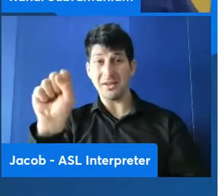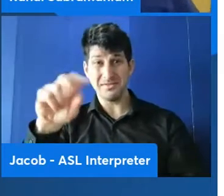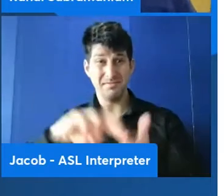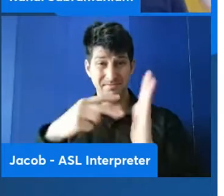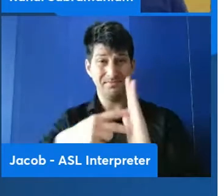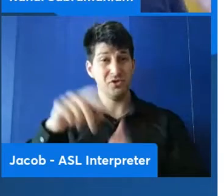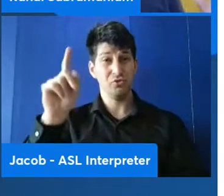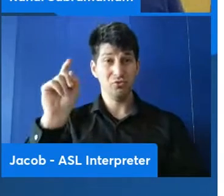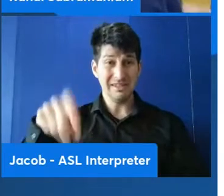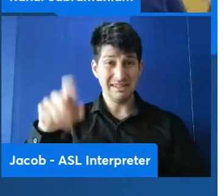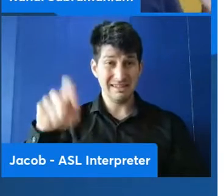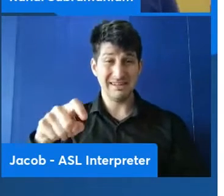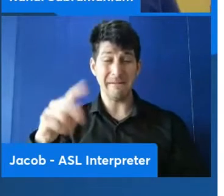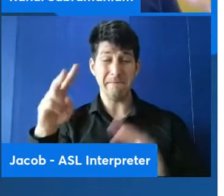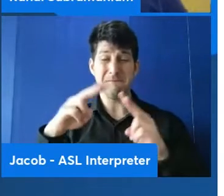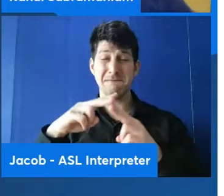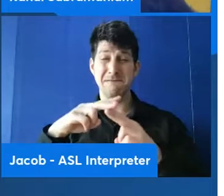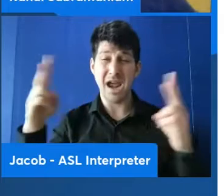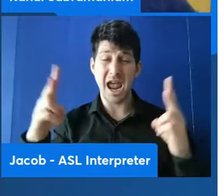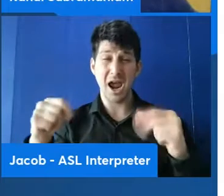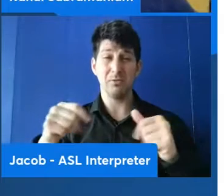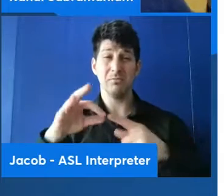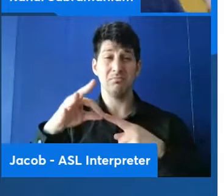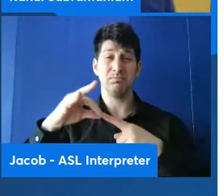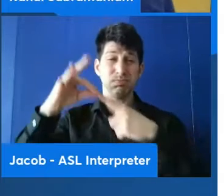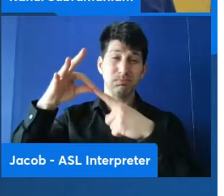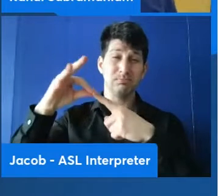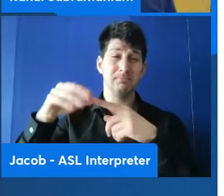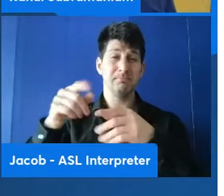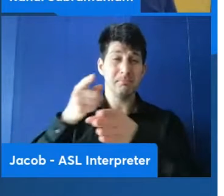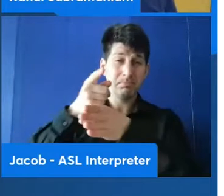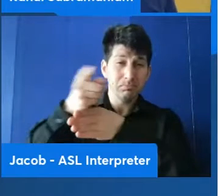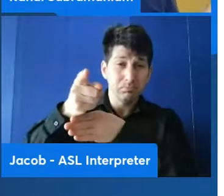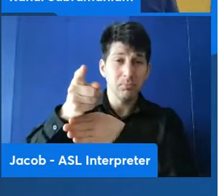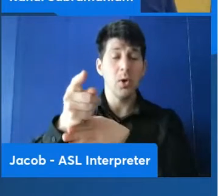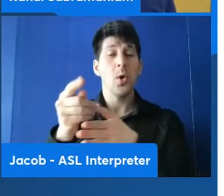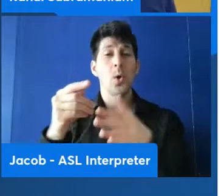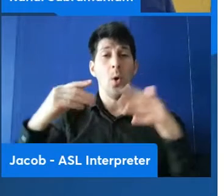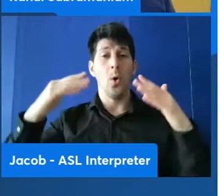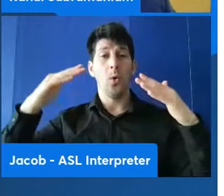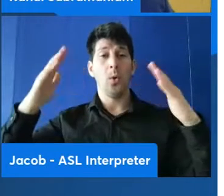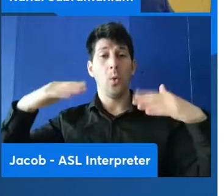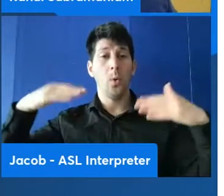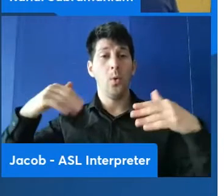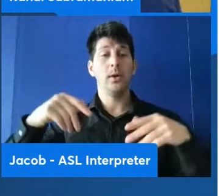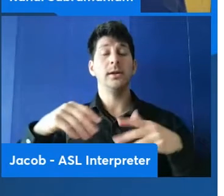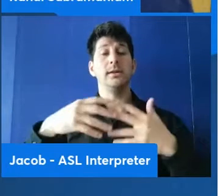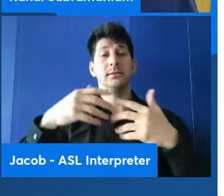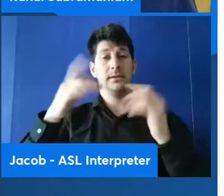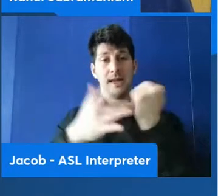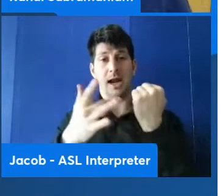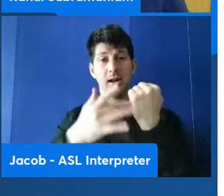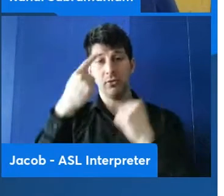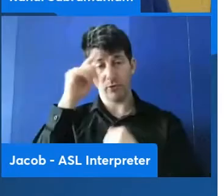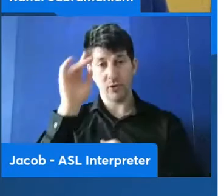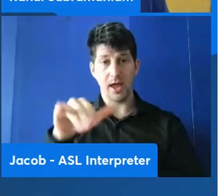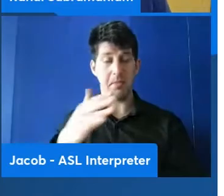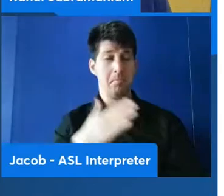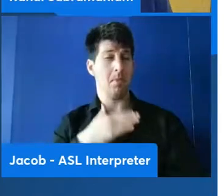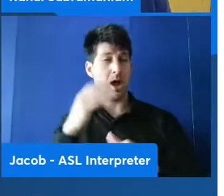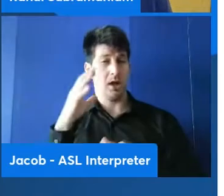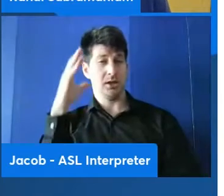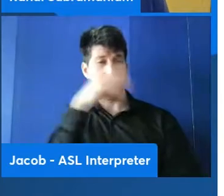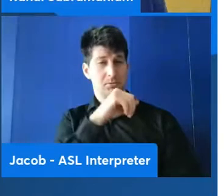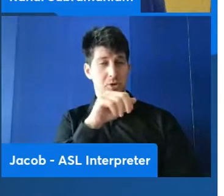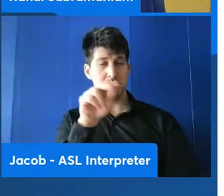need very, very custom-made cooling mechanisms for these CPUs that AMD makes. My guess is